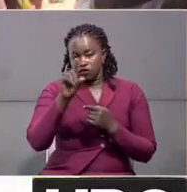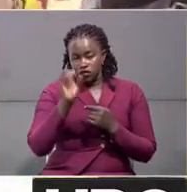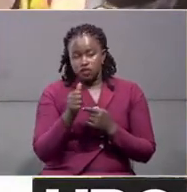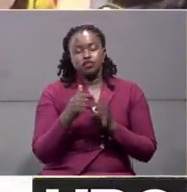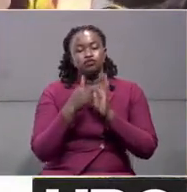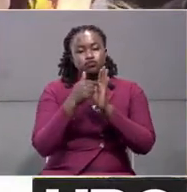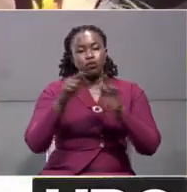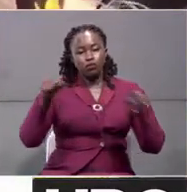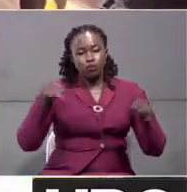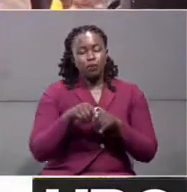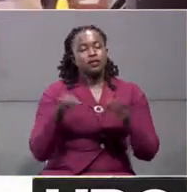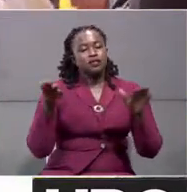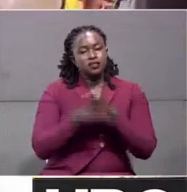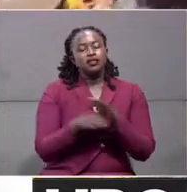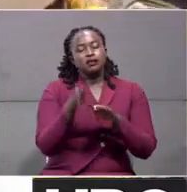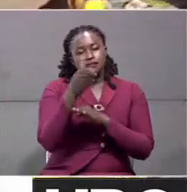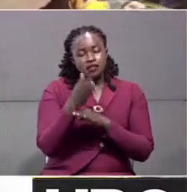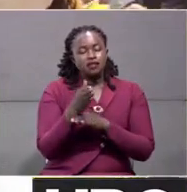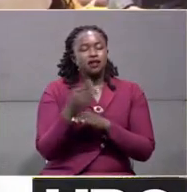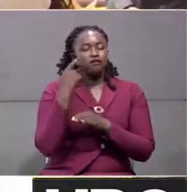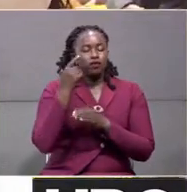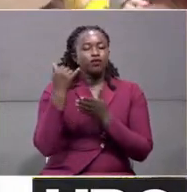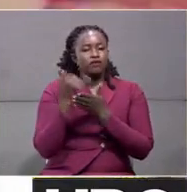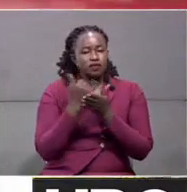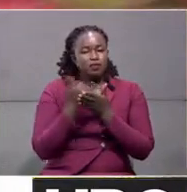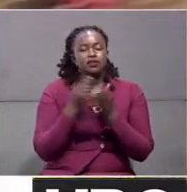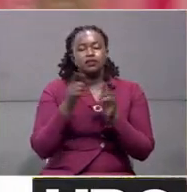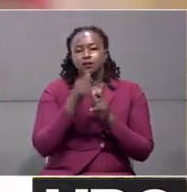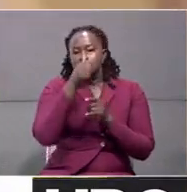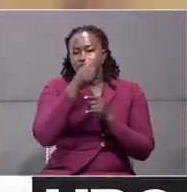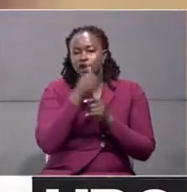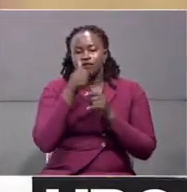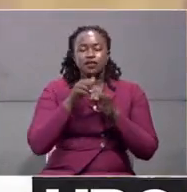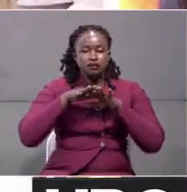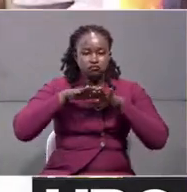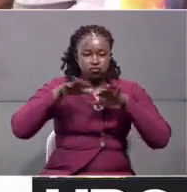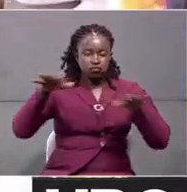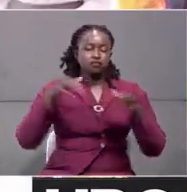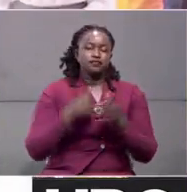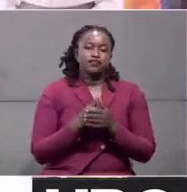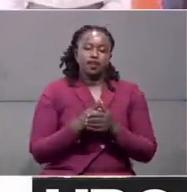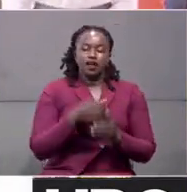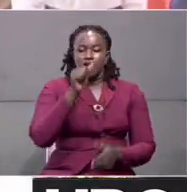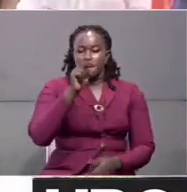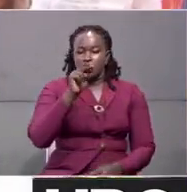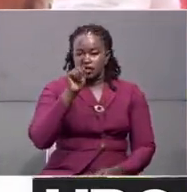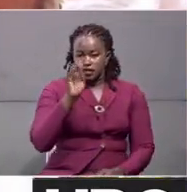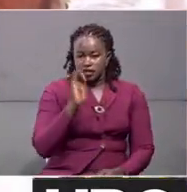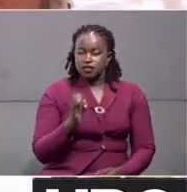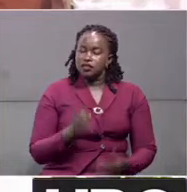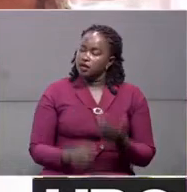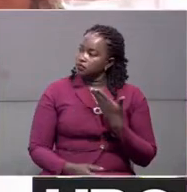is State Minister for Investment and Privatization Evelyn Anite.